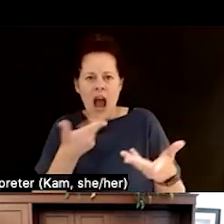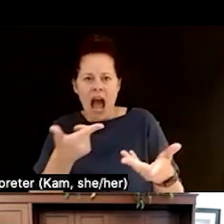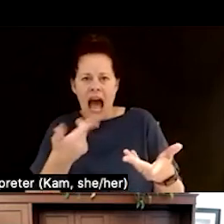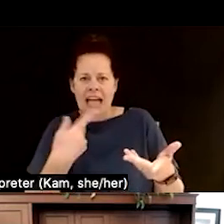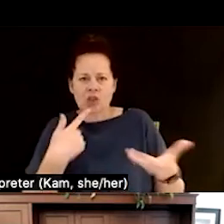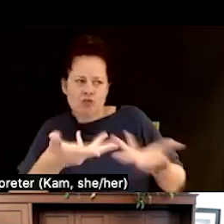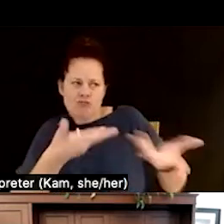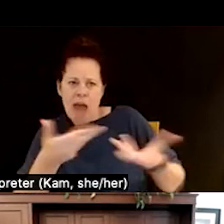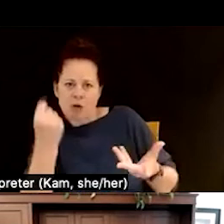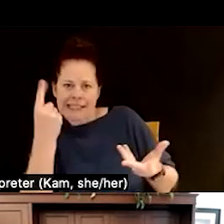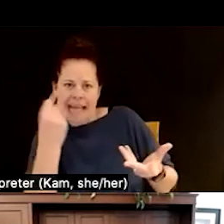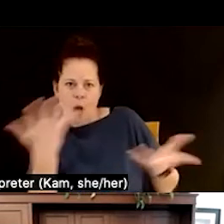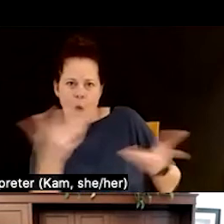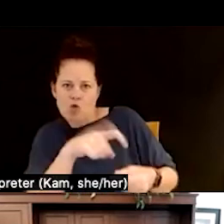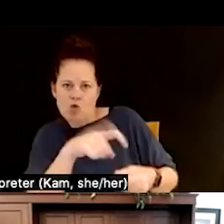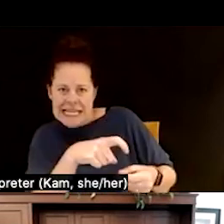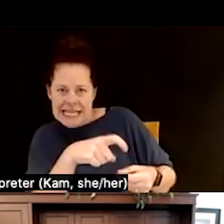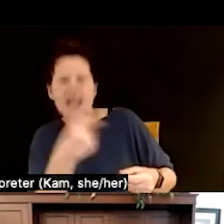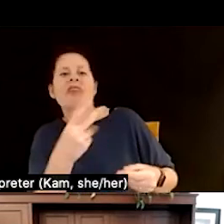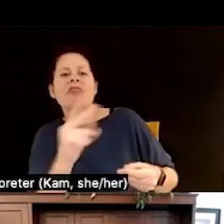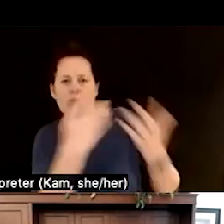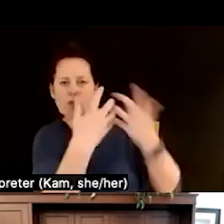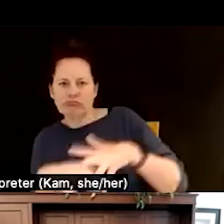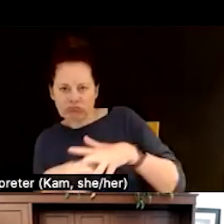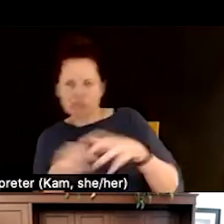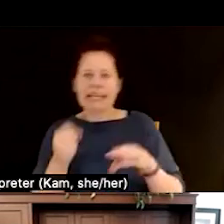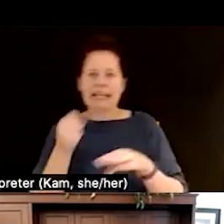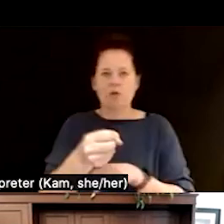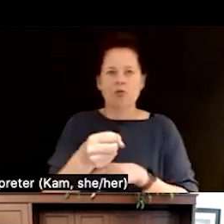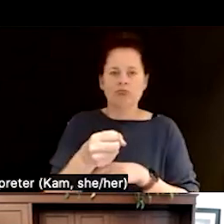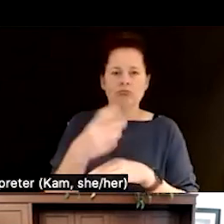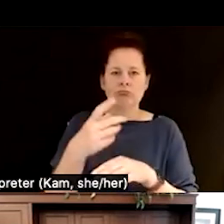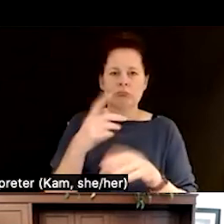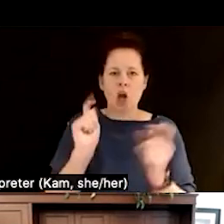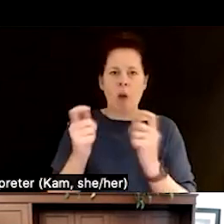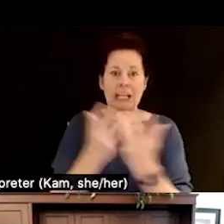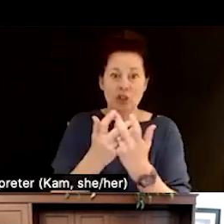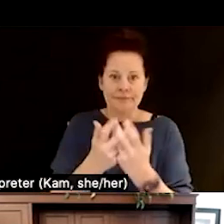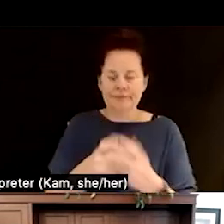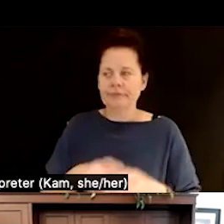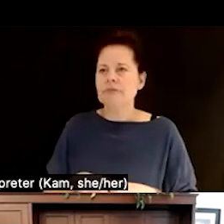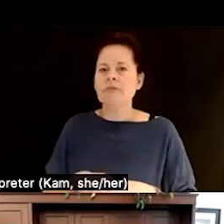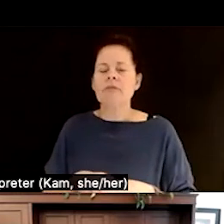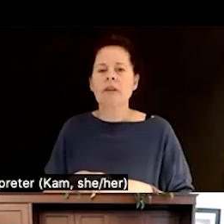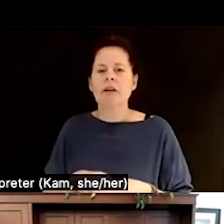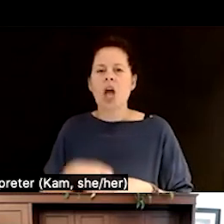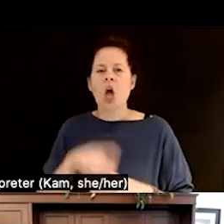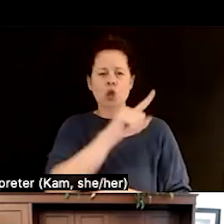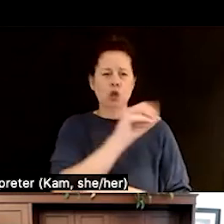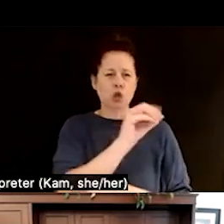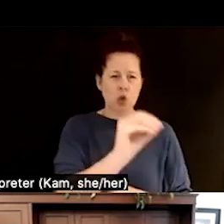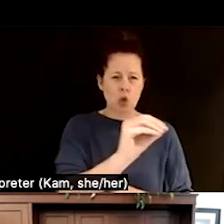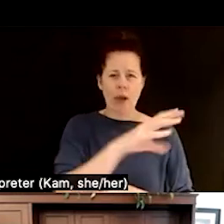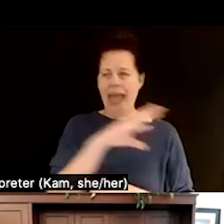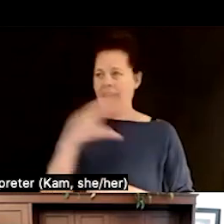that accommodation. And I would say it differs from casinos and houses of worship is that I would say zoos and aquariums,